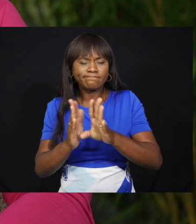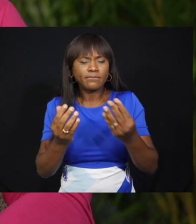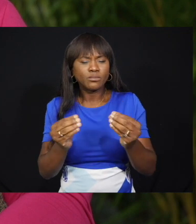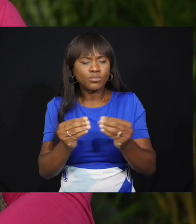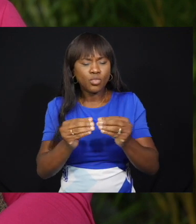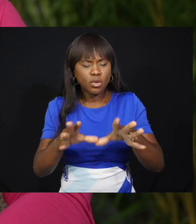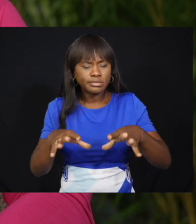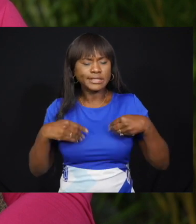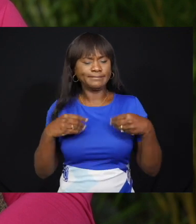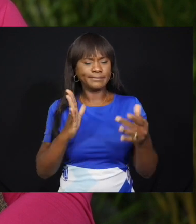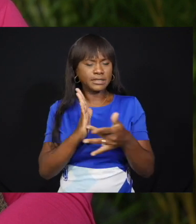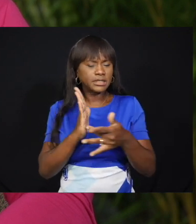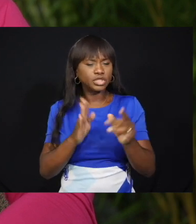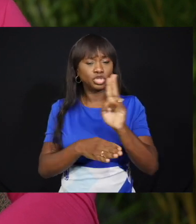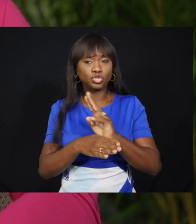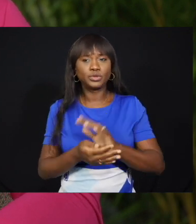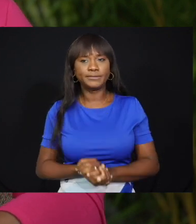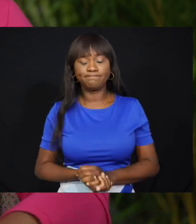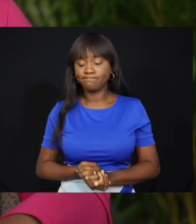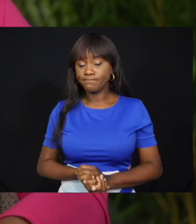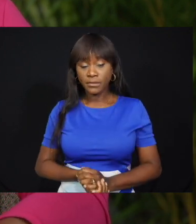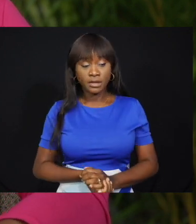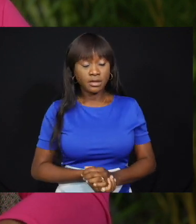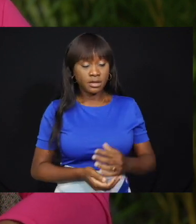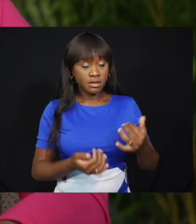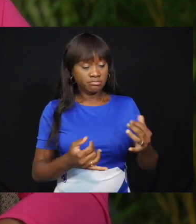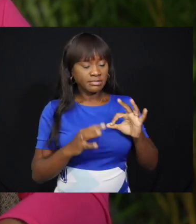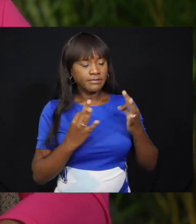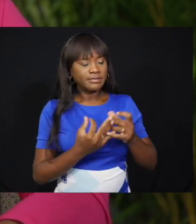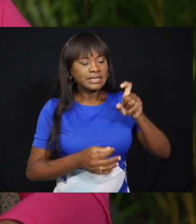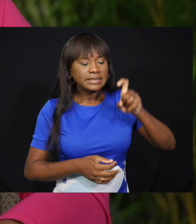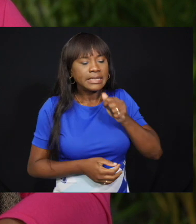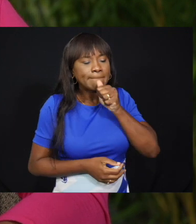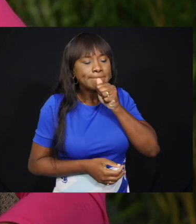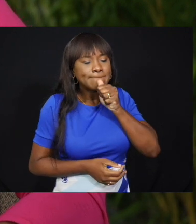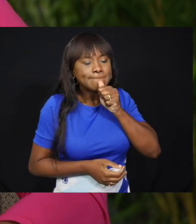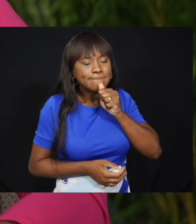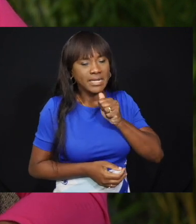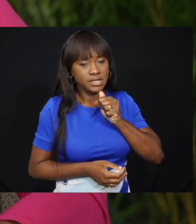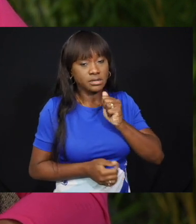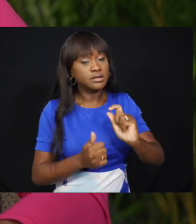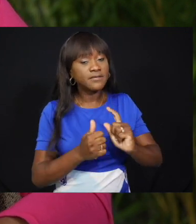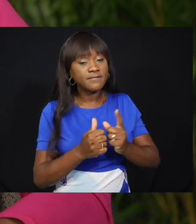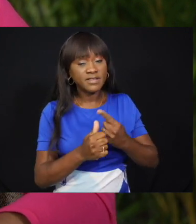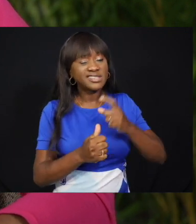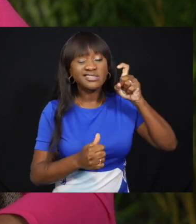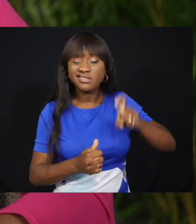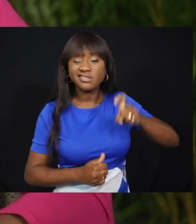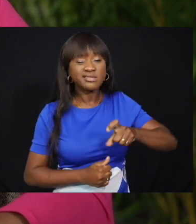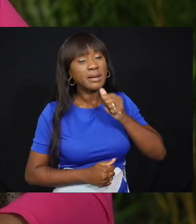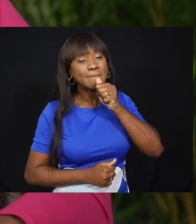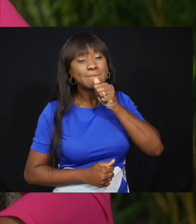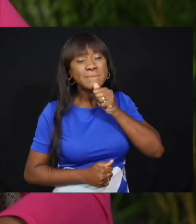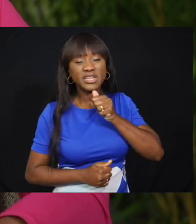into that acceptance and use of the technology? From a family standpoint, patience is required. Patience.